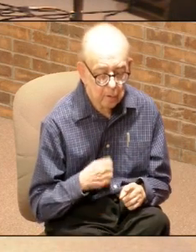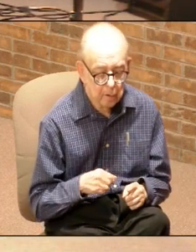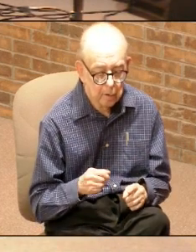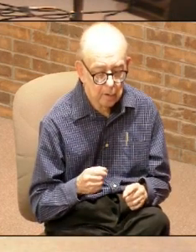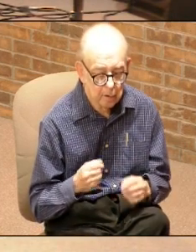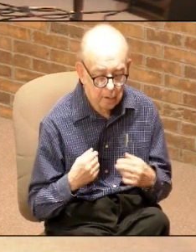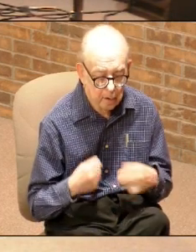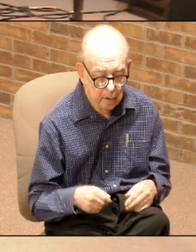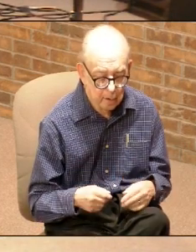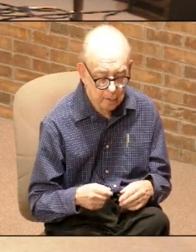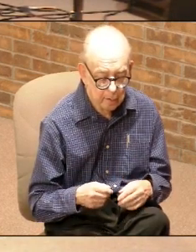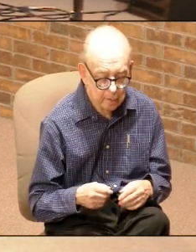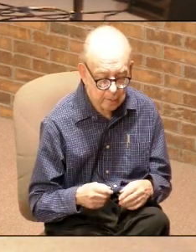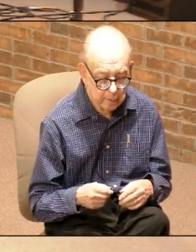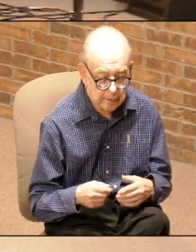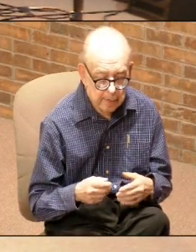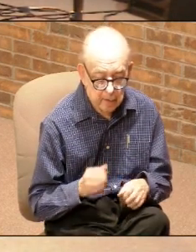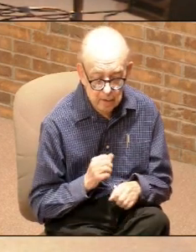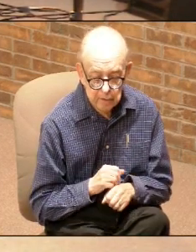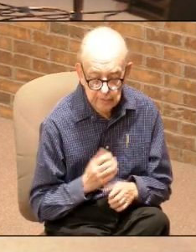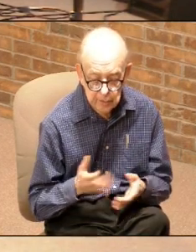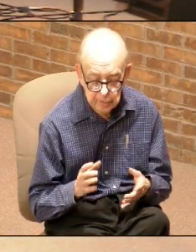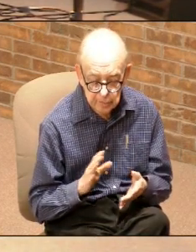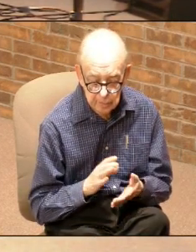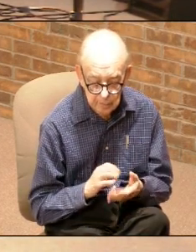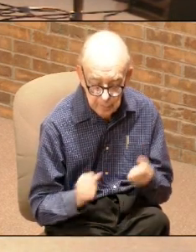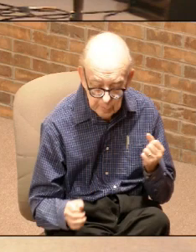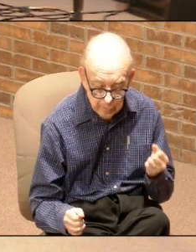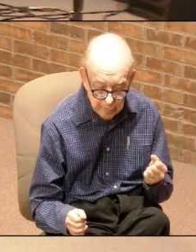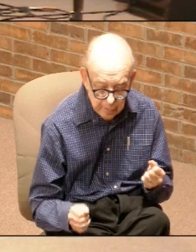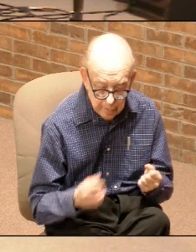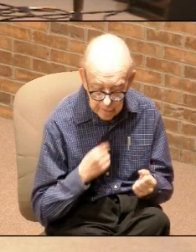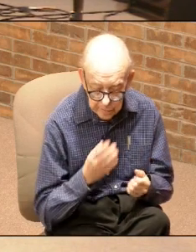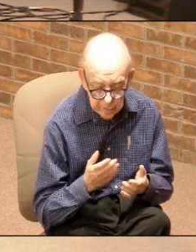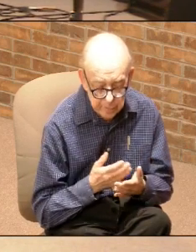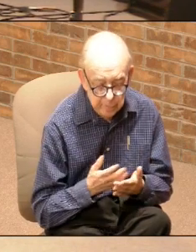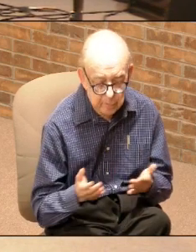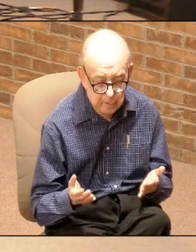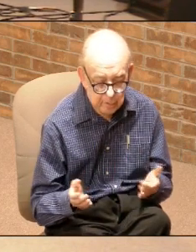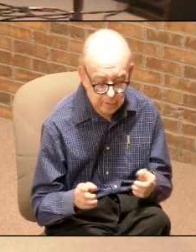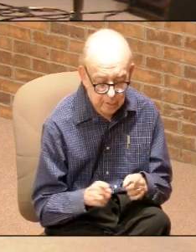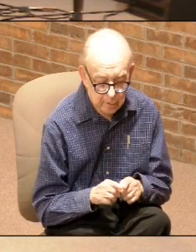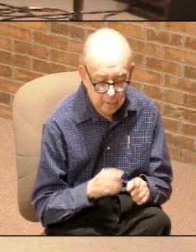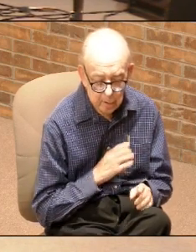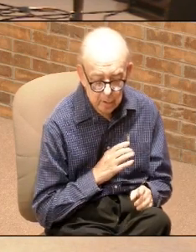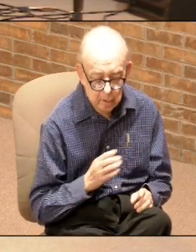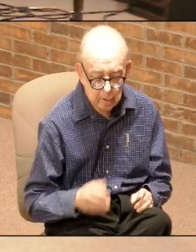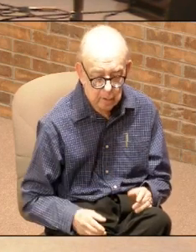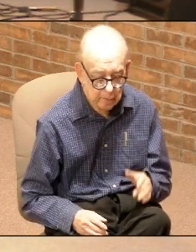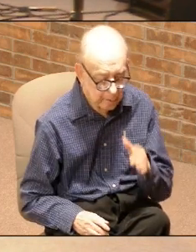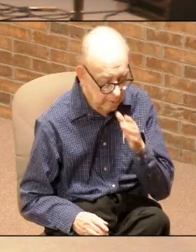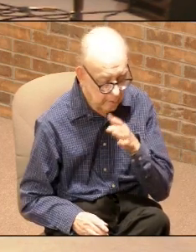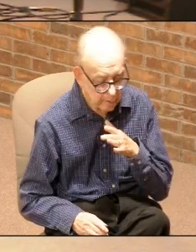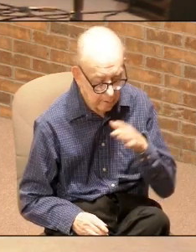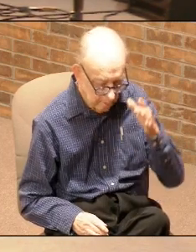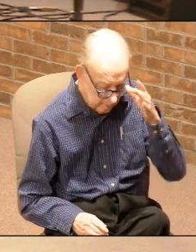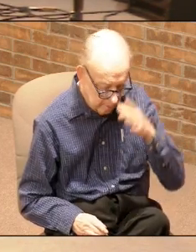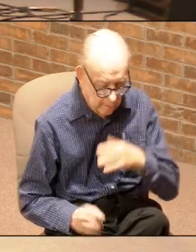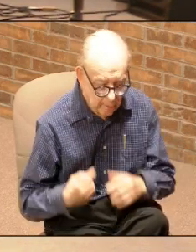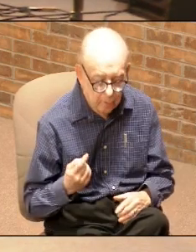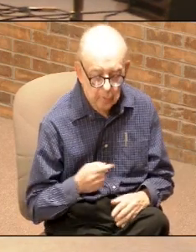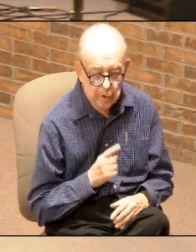human sense, slavery has been abolished. But may I say this to you, as Christians, ladies and gentlemen, we